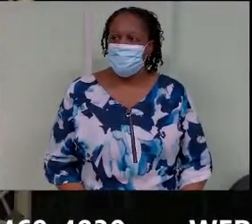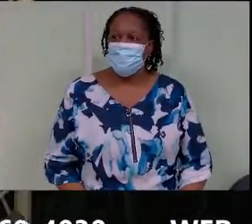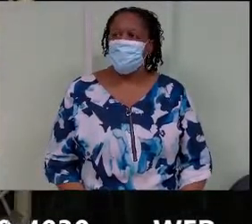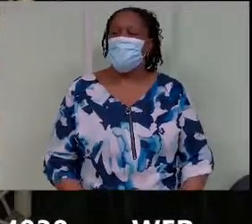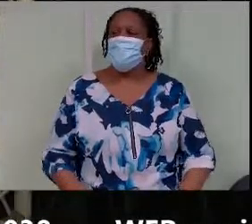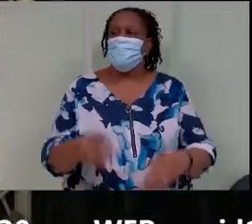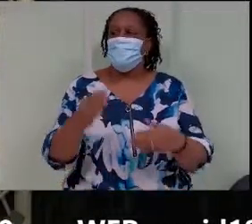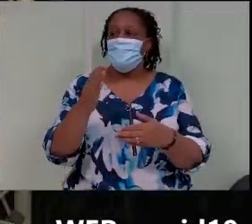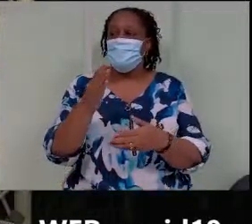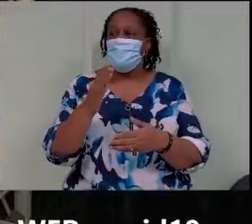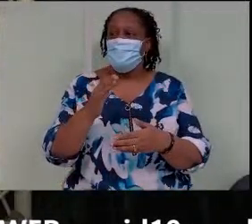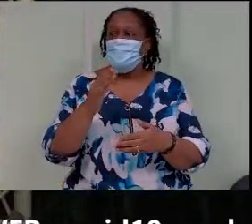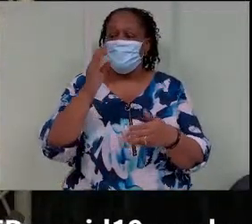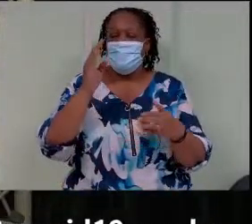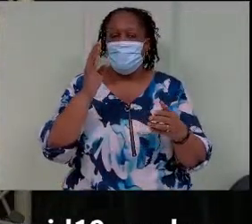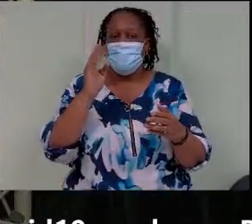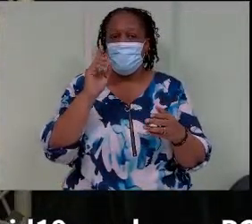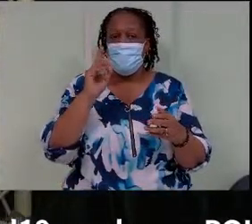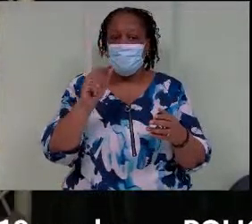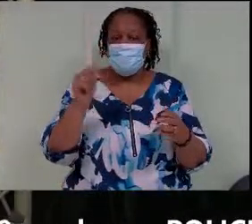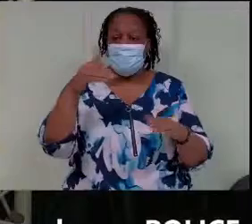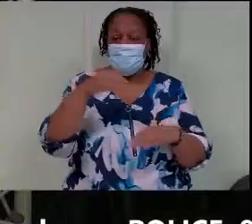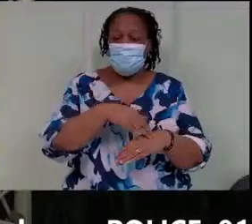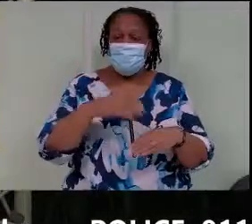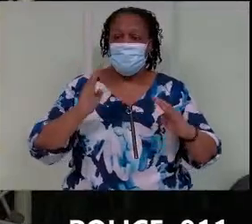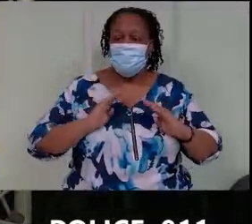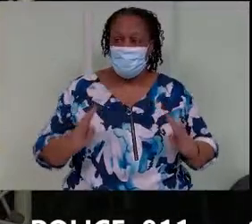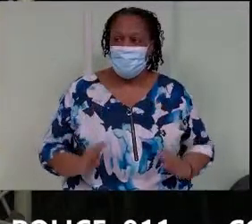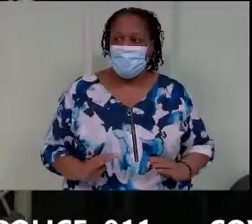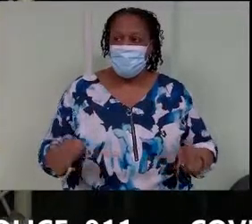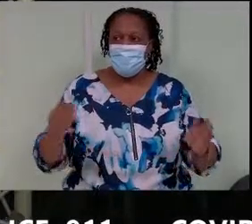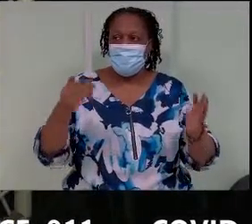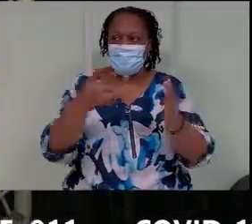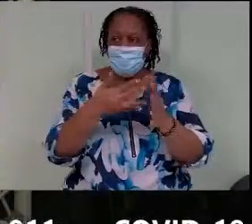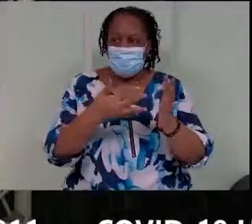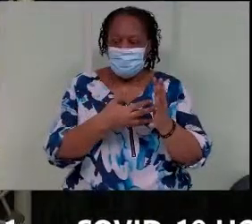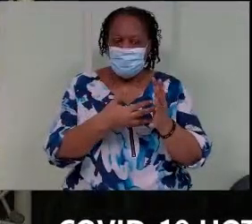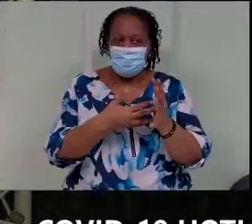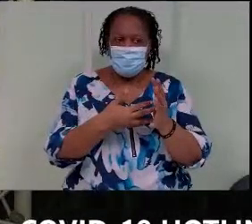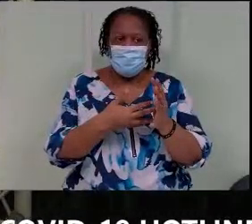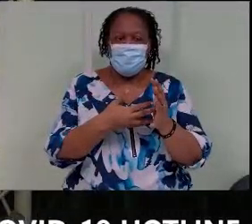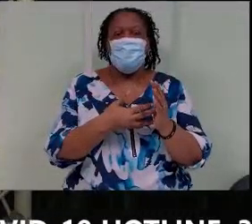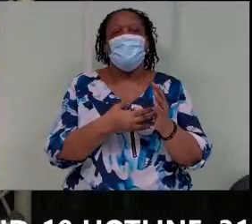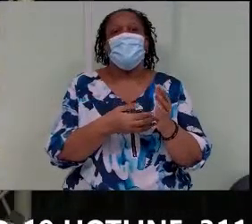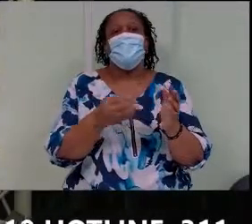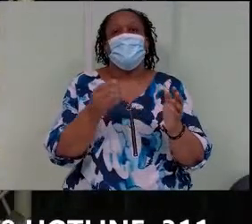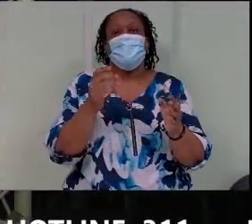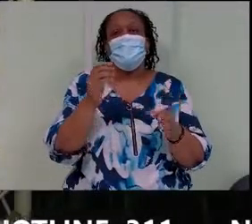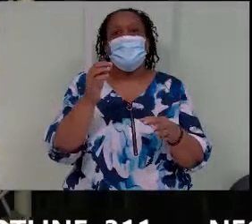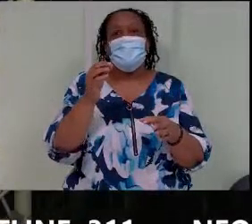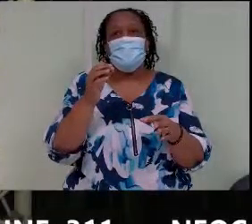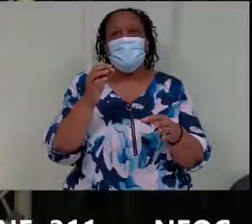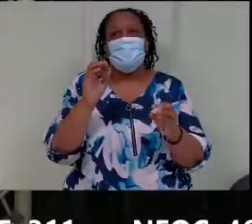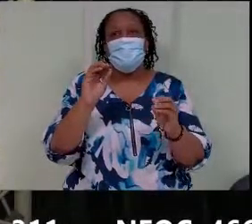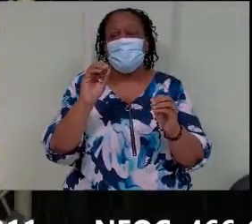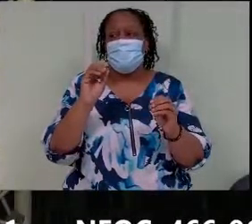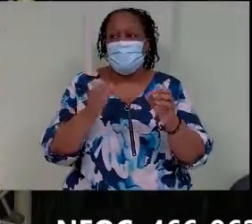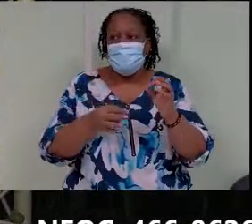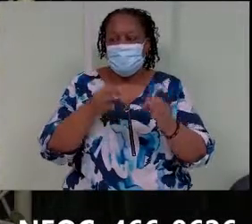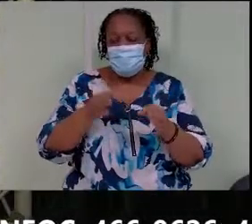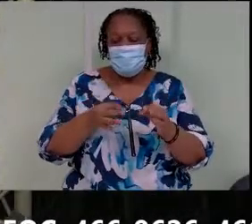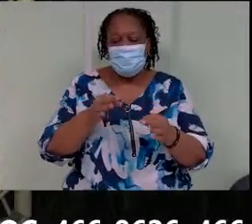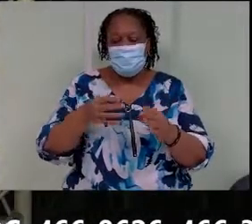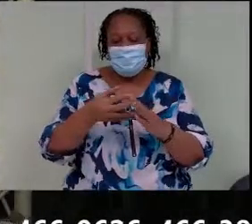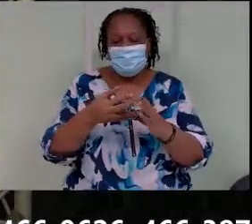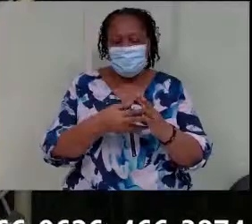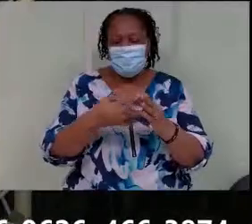test is the antibodies are produced sometime after the person has gotten infected, and recent data has shown that